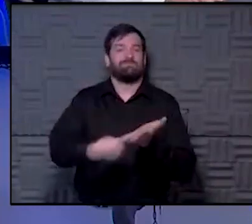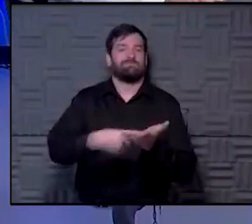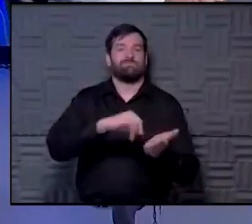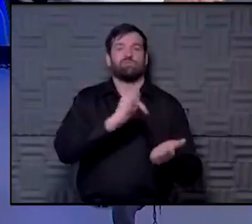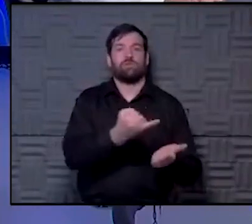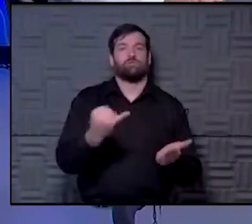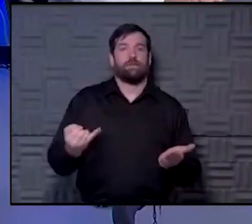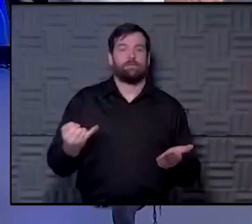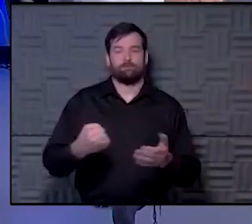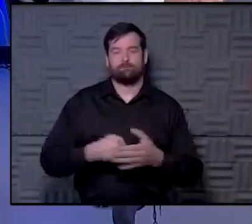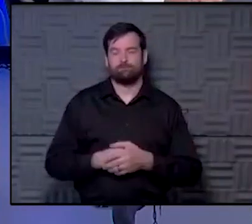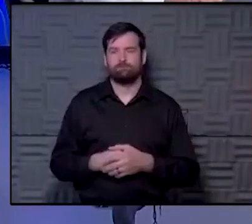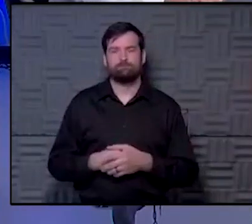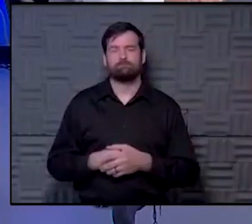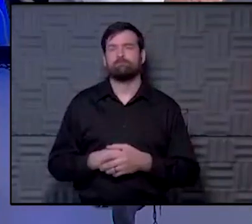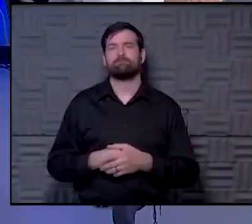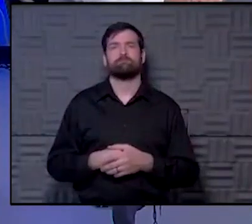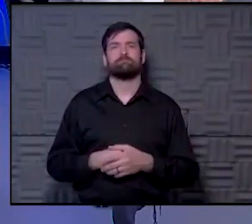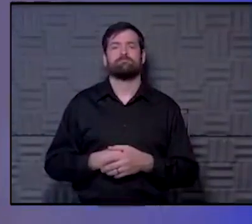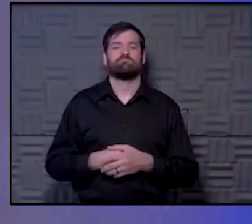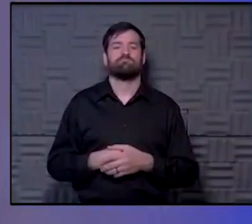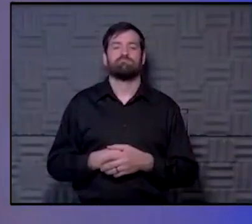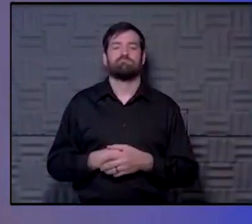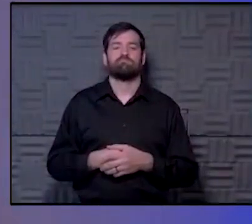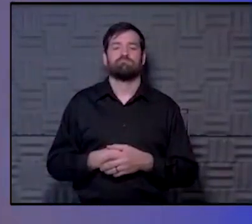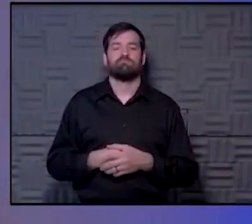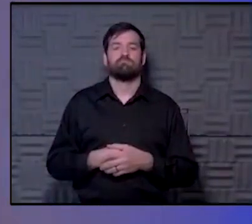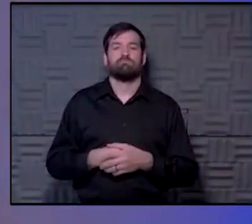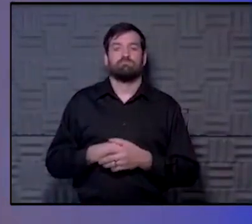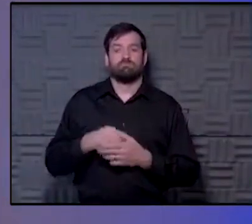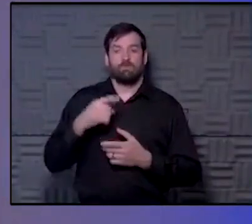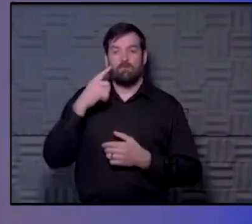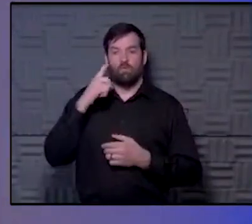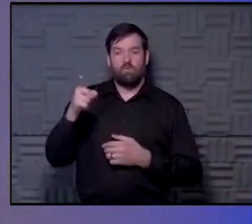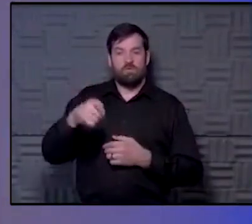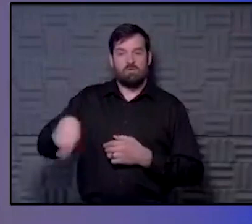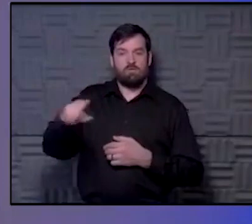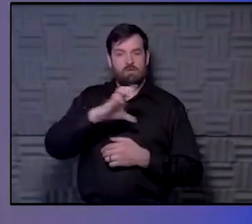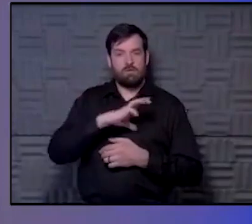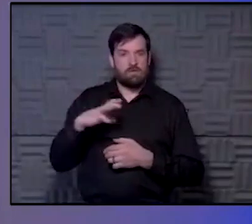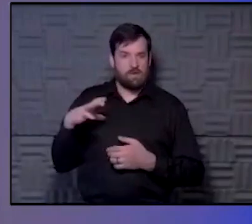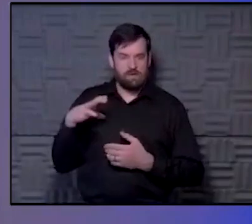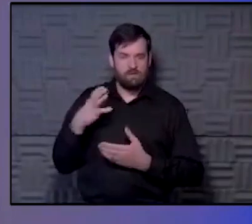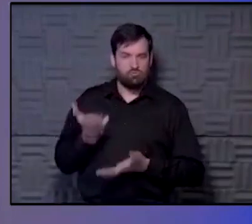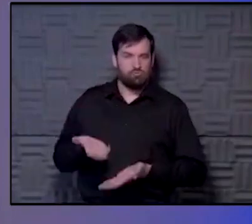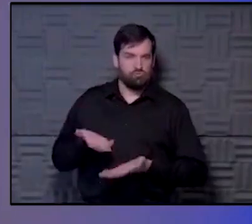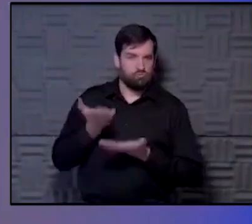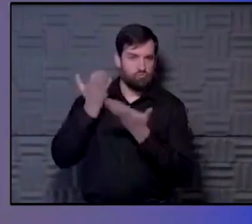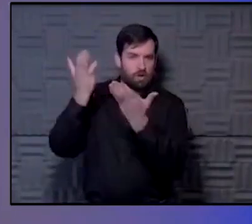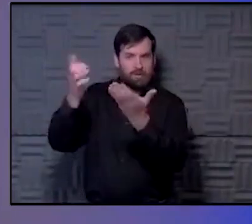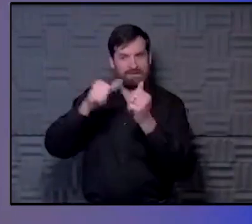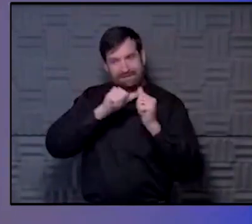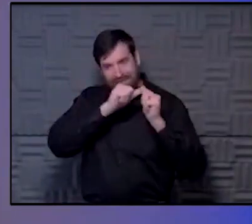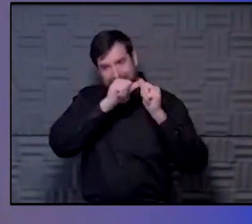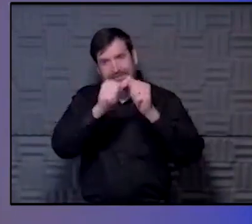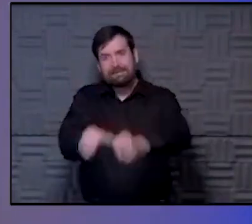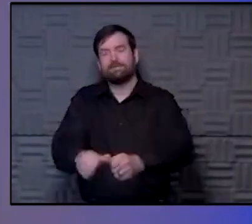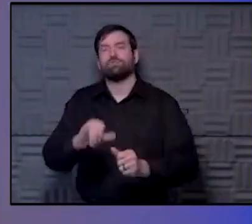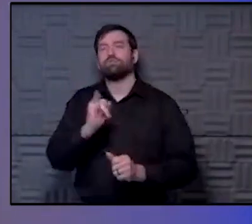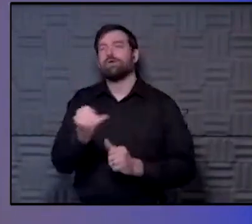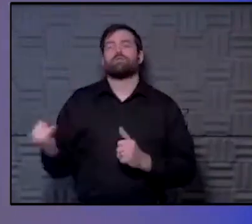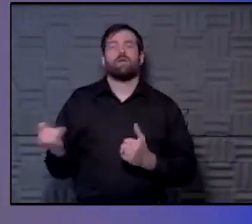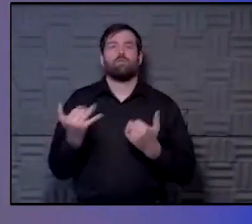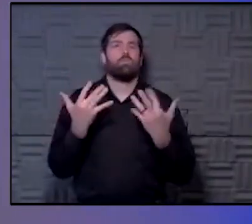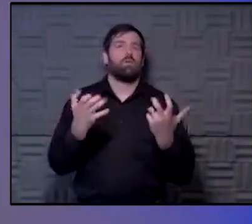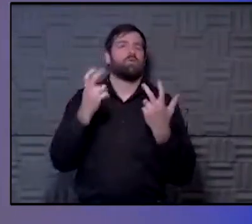Ault, what needs to happen for this committee to recommend the continuation of the rollout? What are you waiting to see,